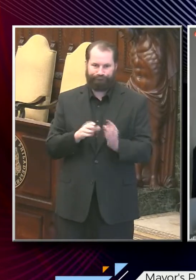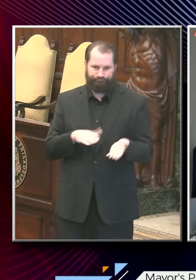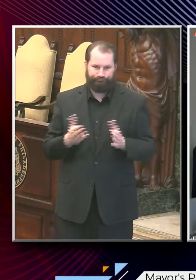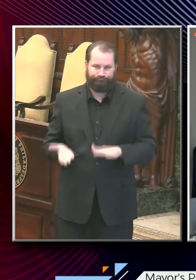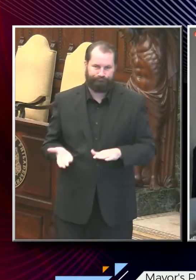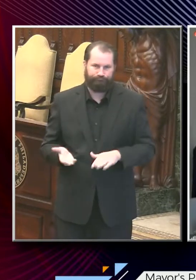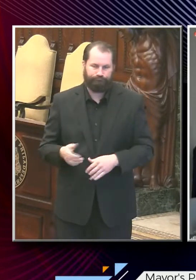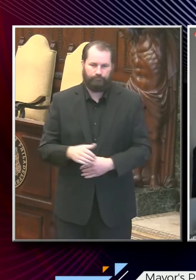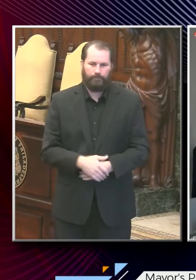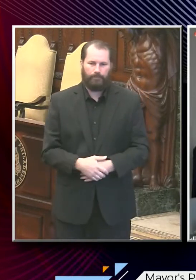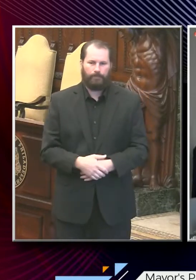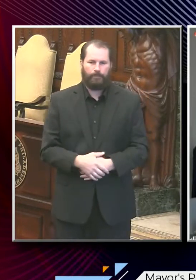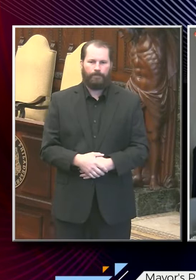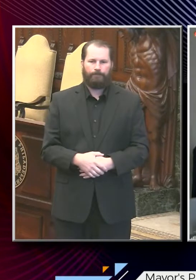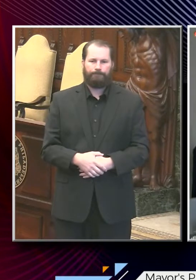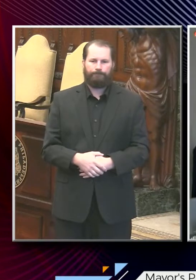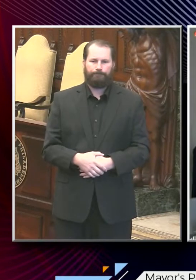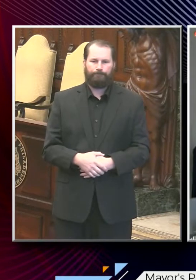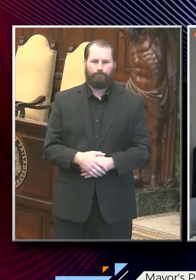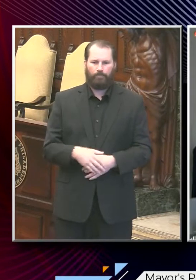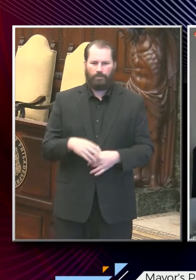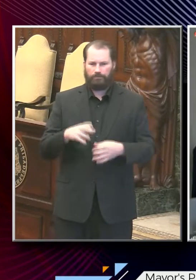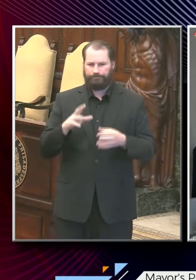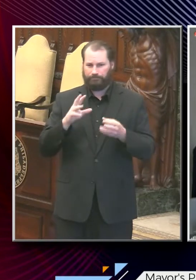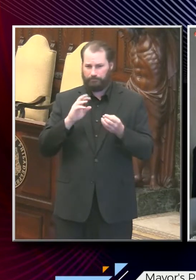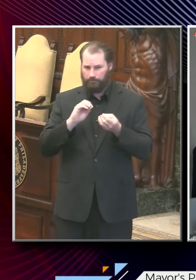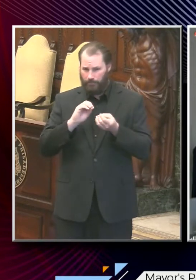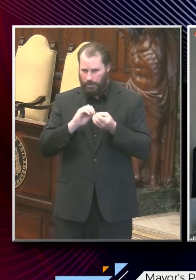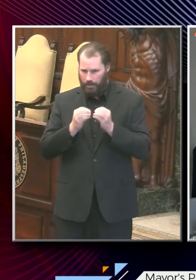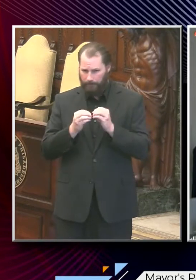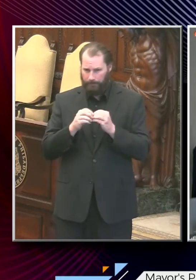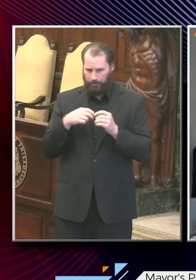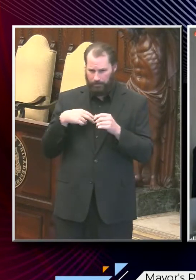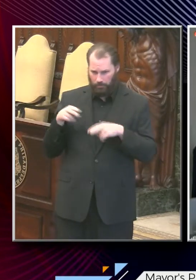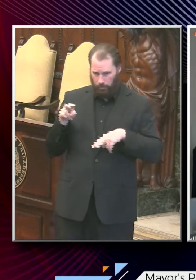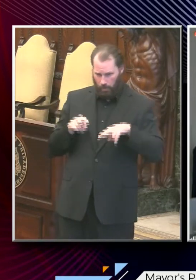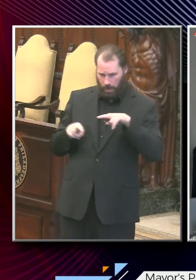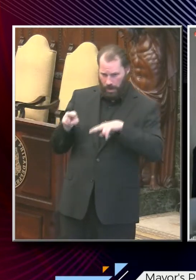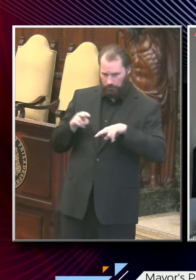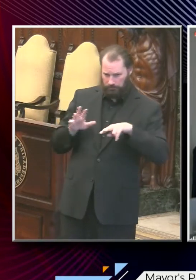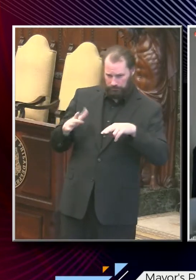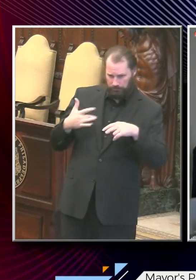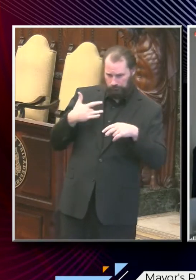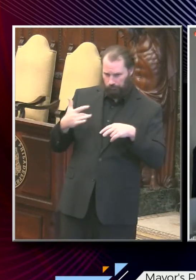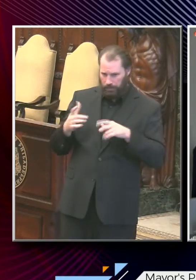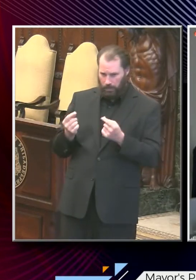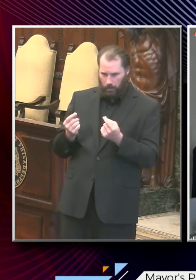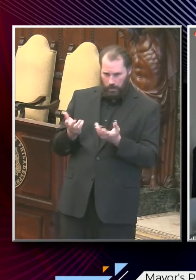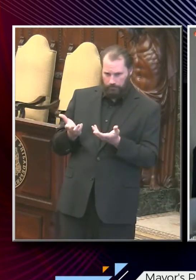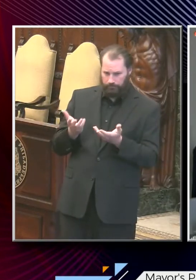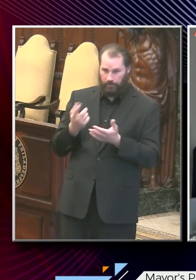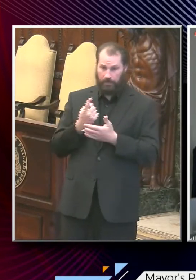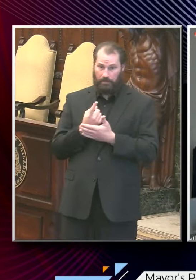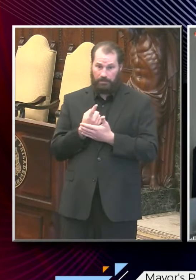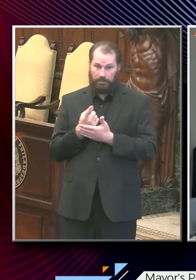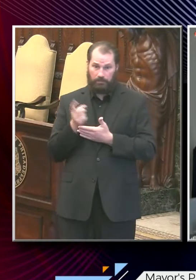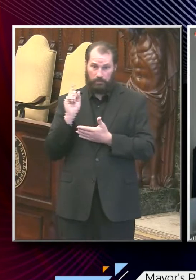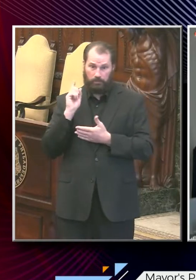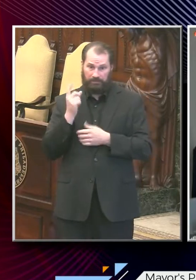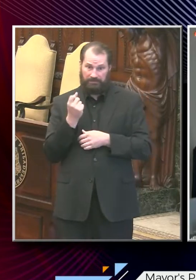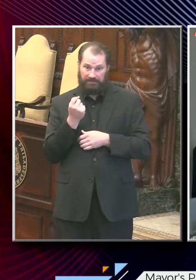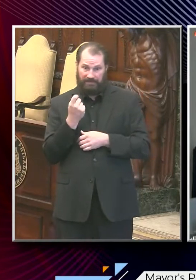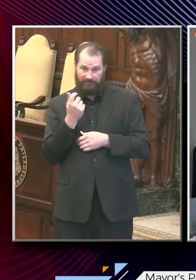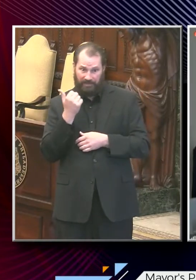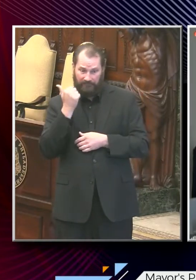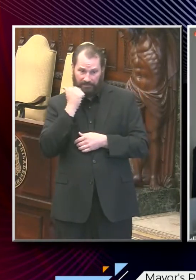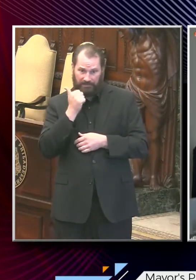any individual day's number is the overall trend. And the cases last week averaged about 100 per day, which is still falling from what we were